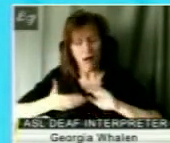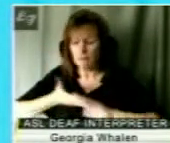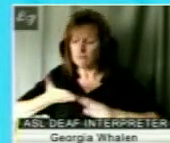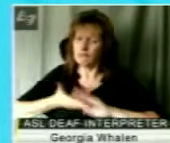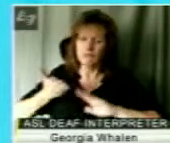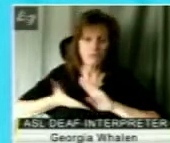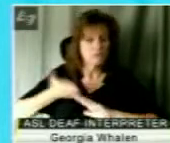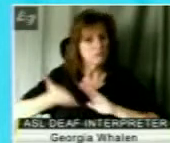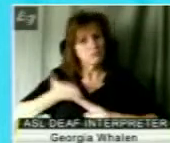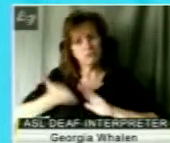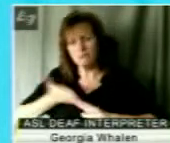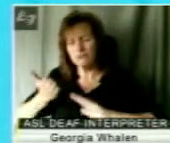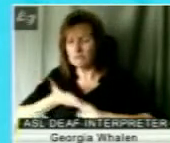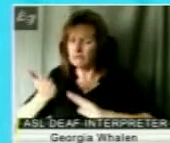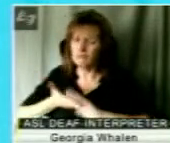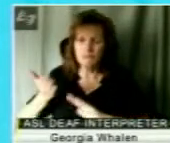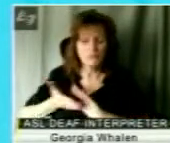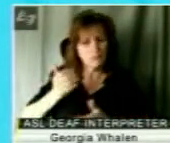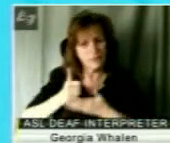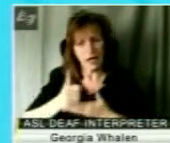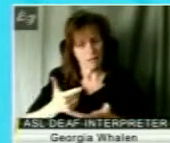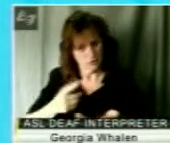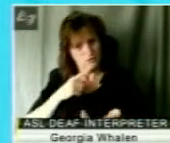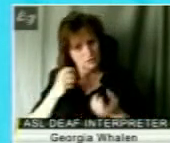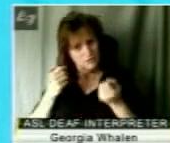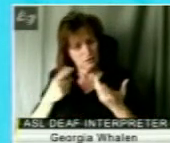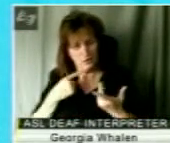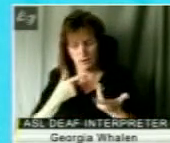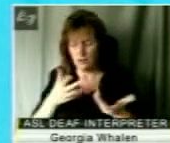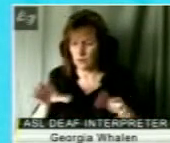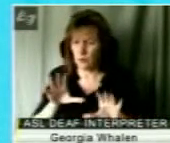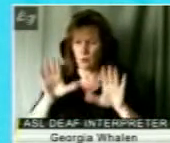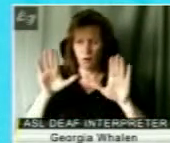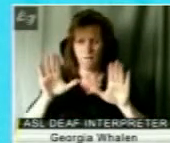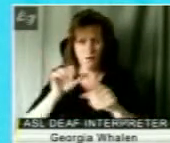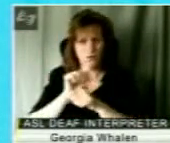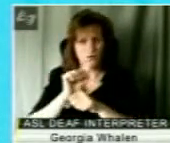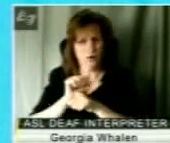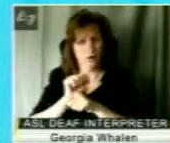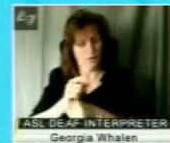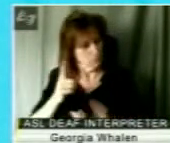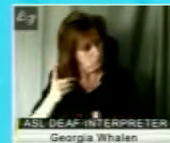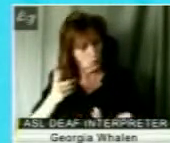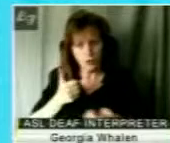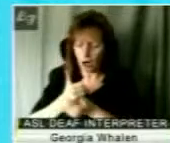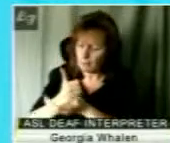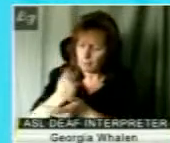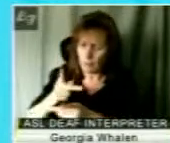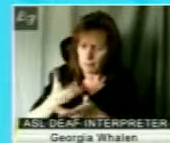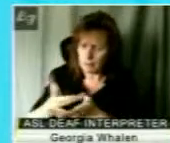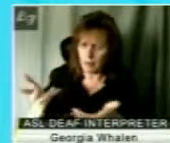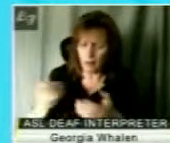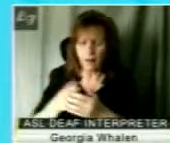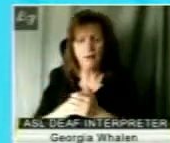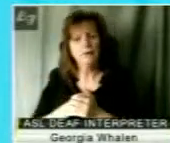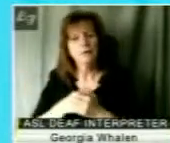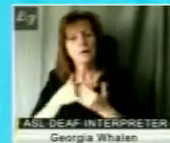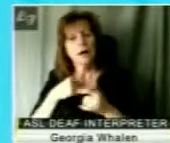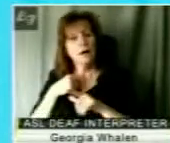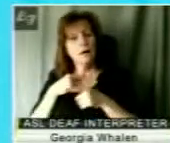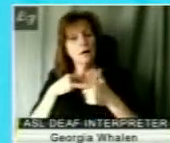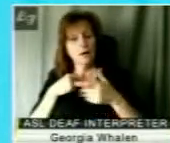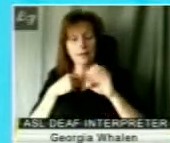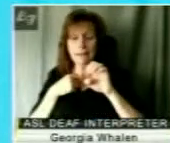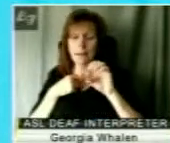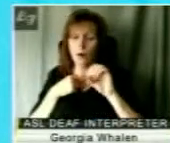just listed a collection of them that are doing a terrific job of doing just that. I'm going to turn it over to our Emergency Operations Center manager